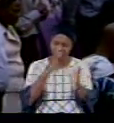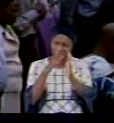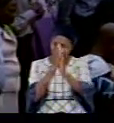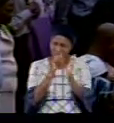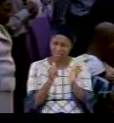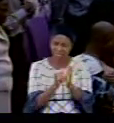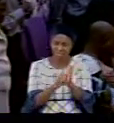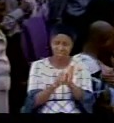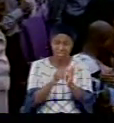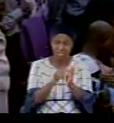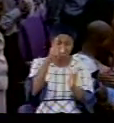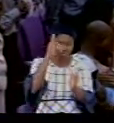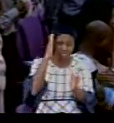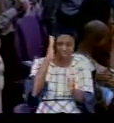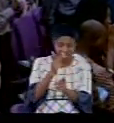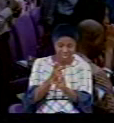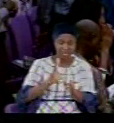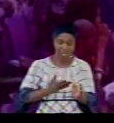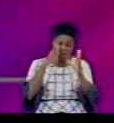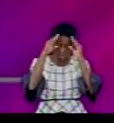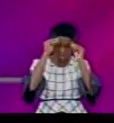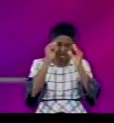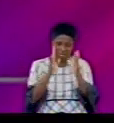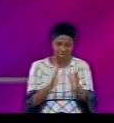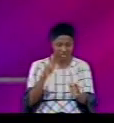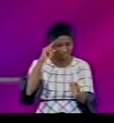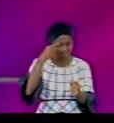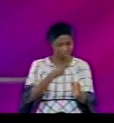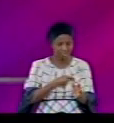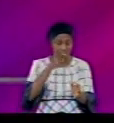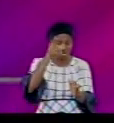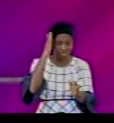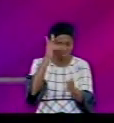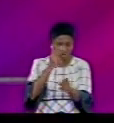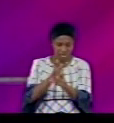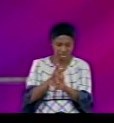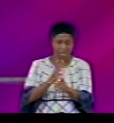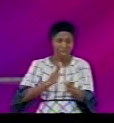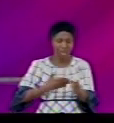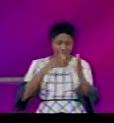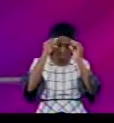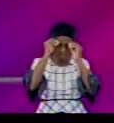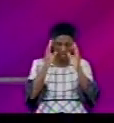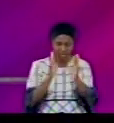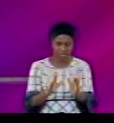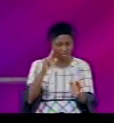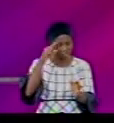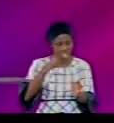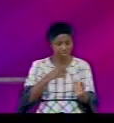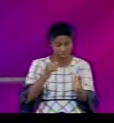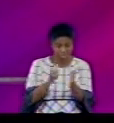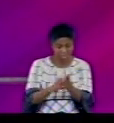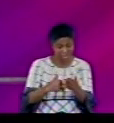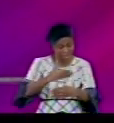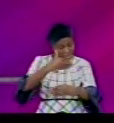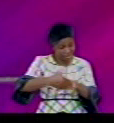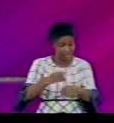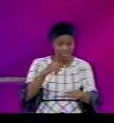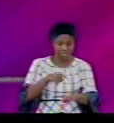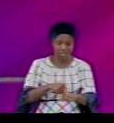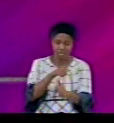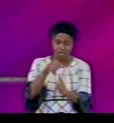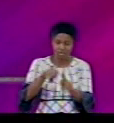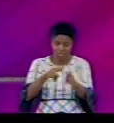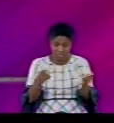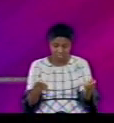will keep our teacher for us. You preserve our teacher for us, so that next time, when revelation will come, and as you are building